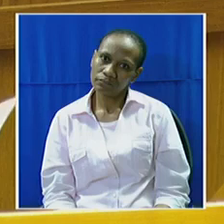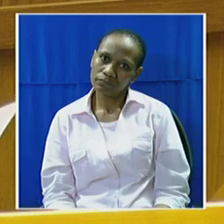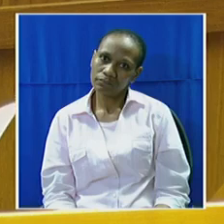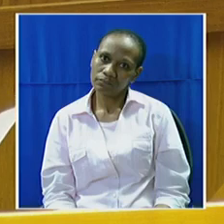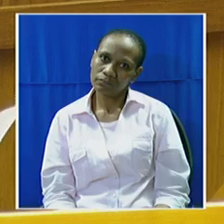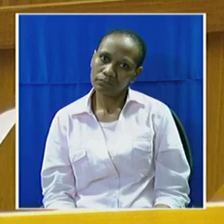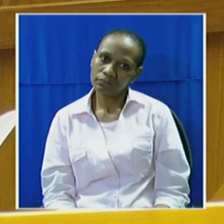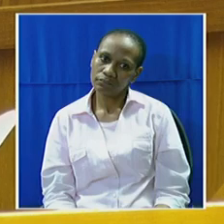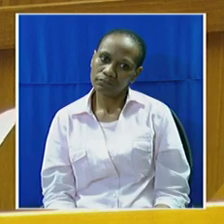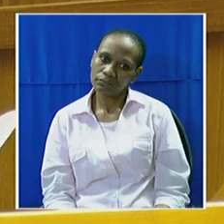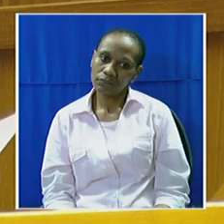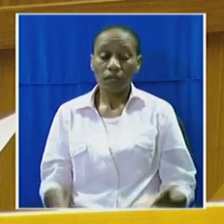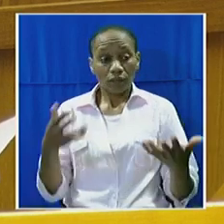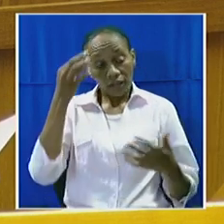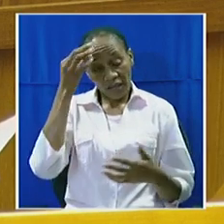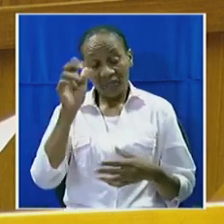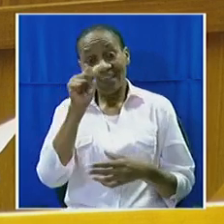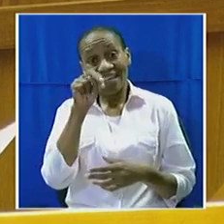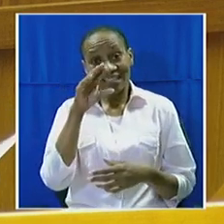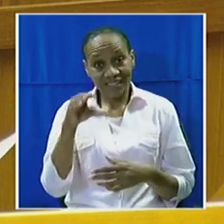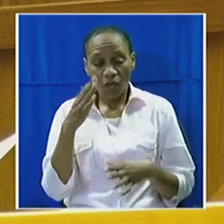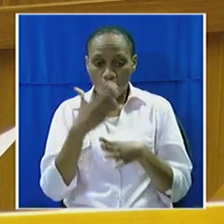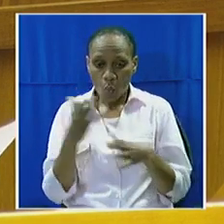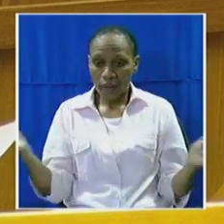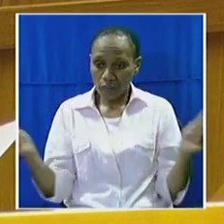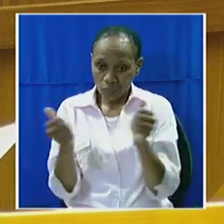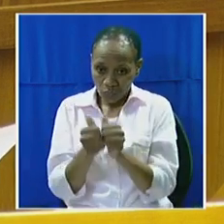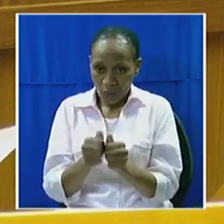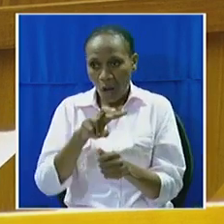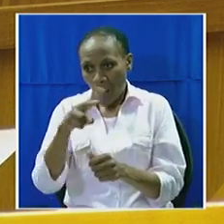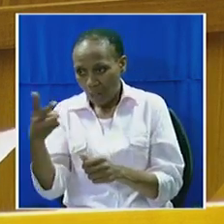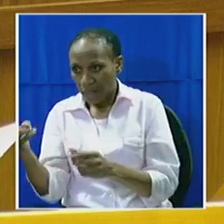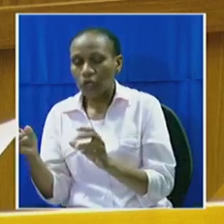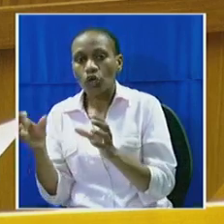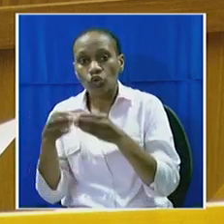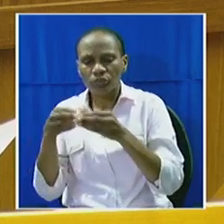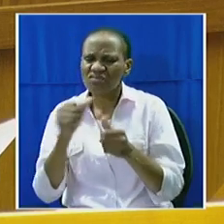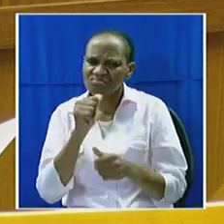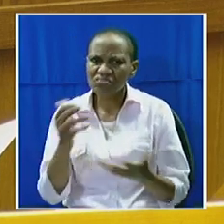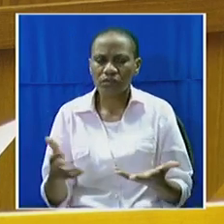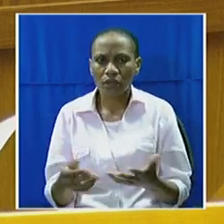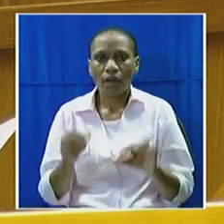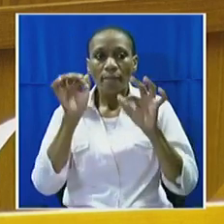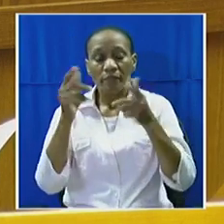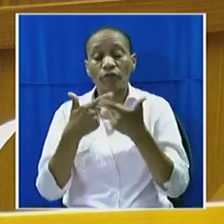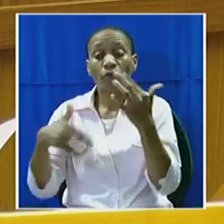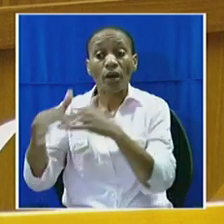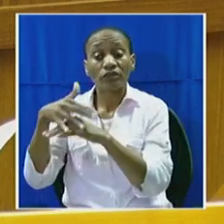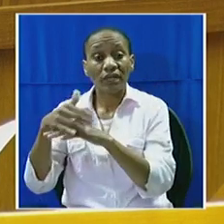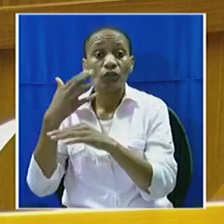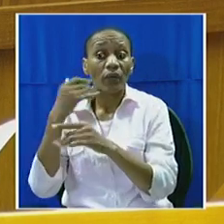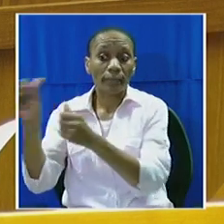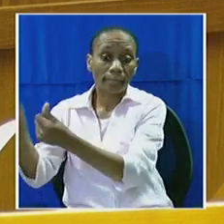uyasho ke Honorable Gwaqube. Le ndaba yokubuyisa abahlali baseNingizimu Afrika baseChina umcimbi